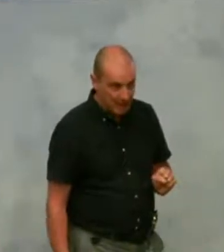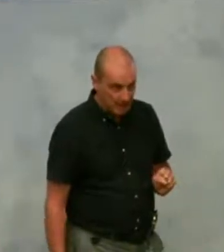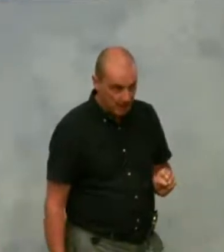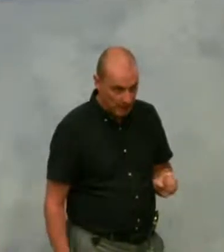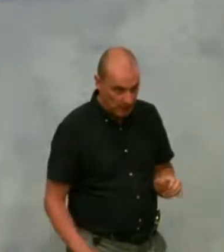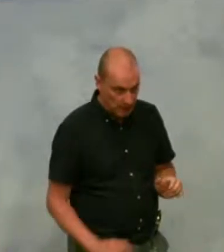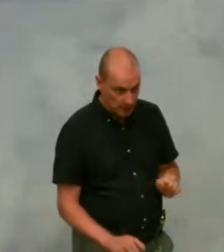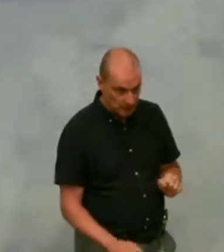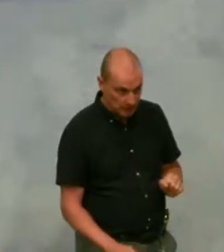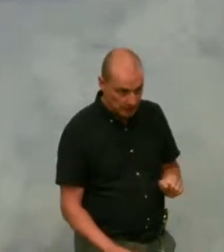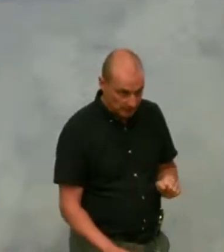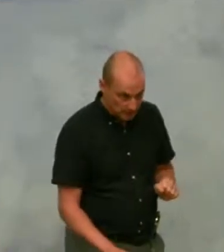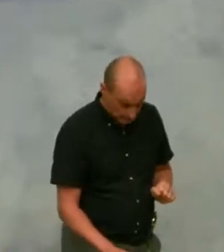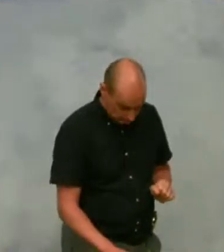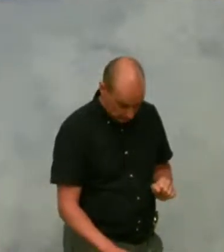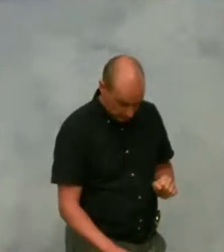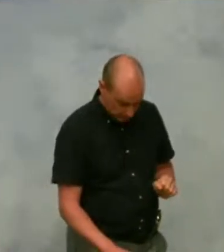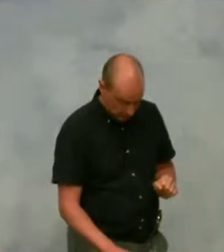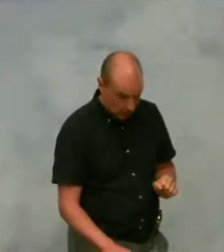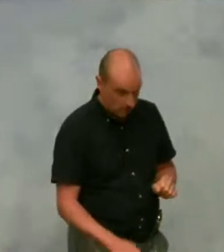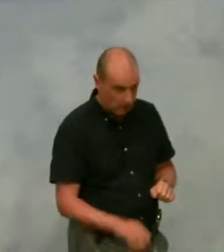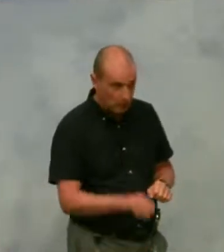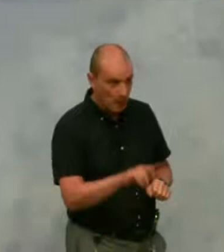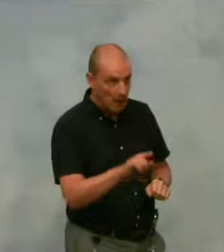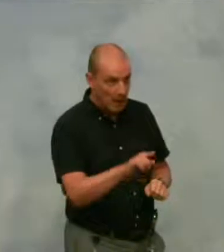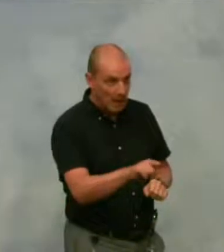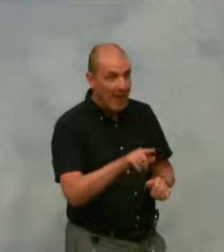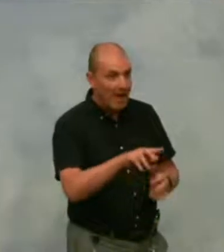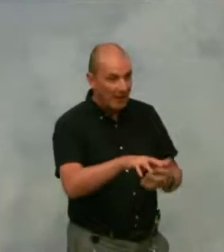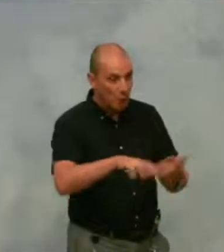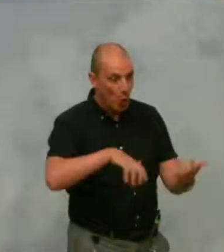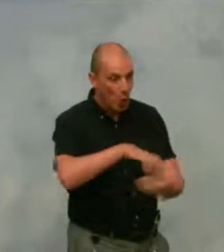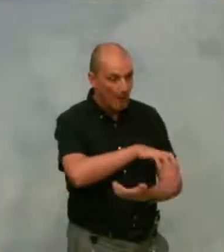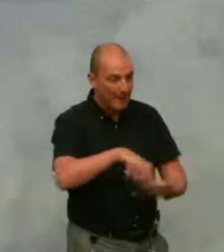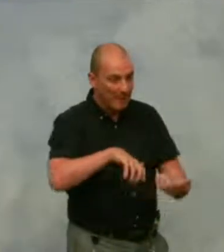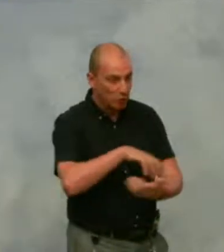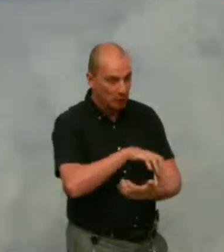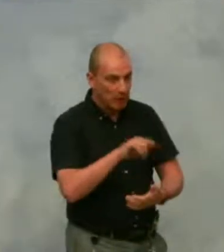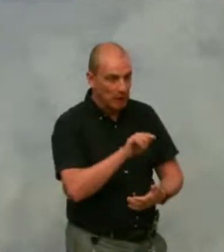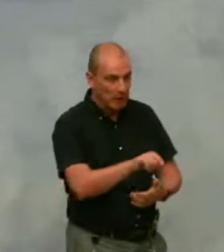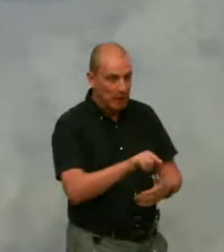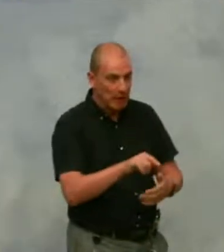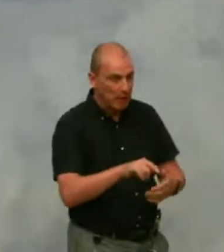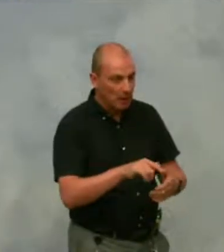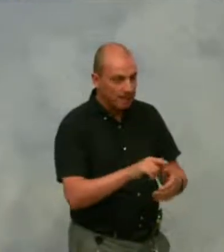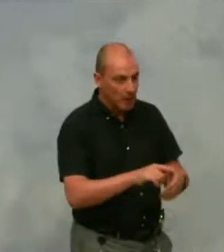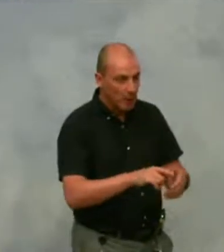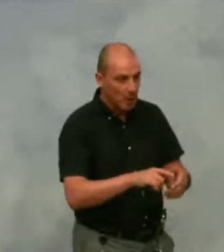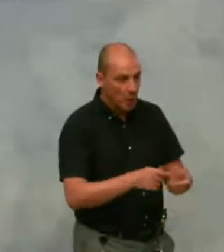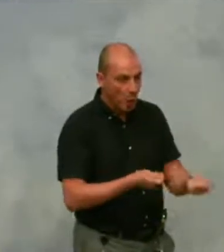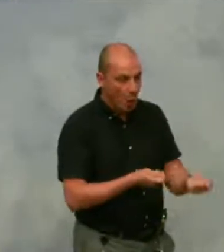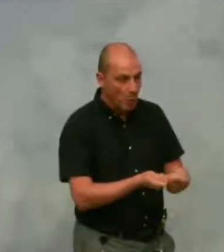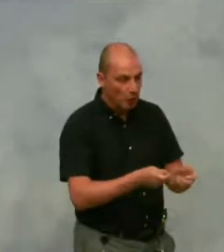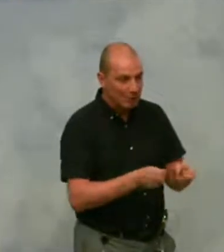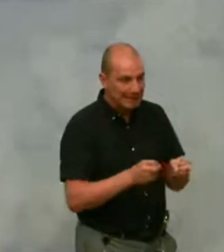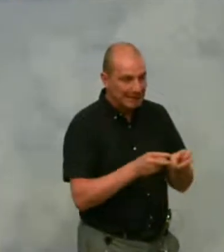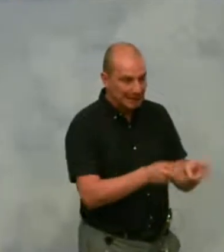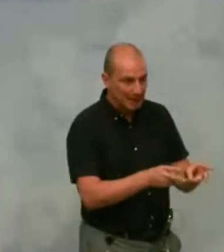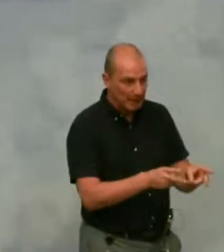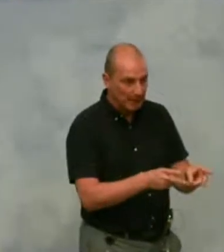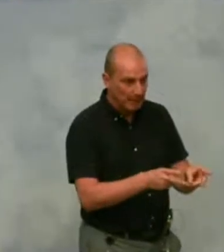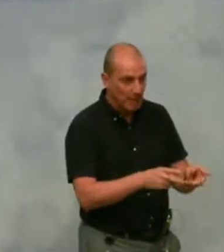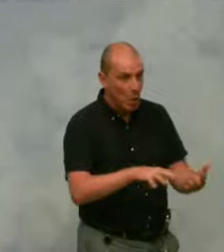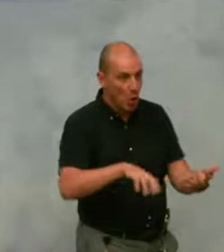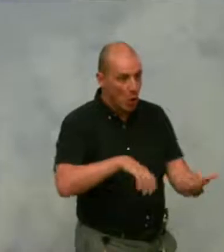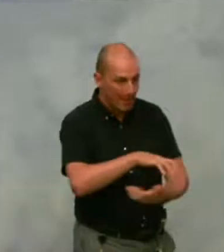2008 servers? There are a combination of different operating systems, and I would suggest